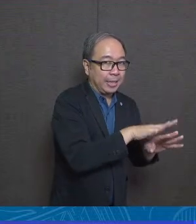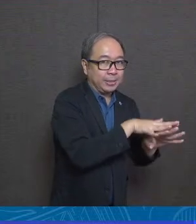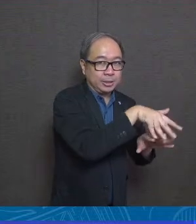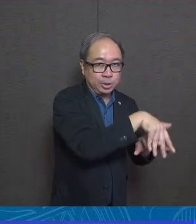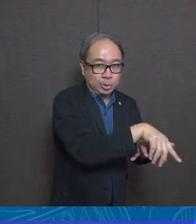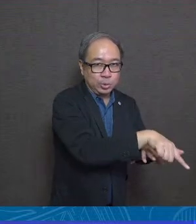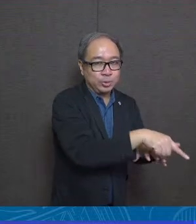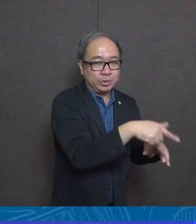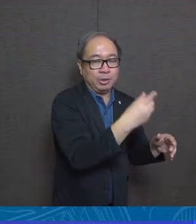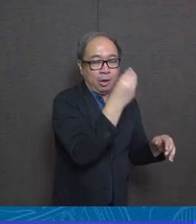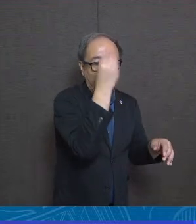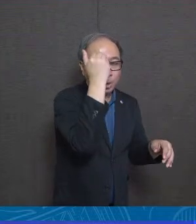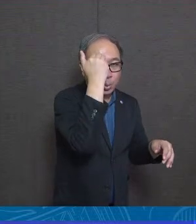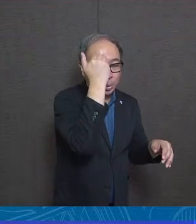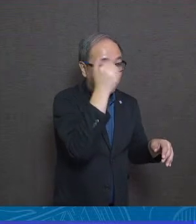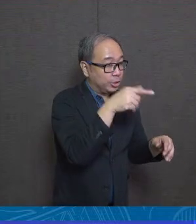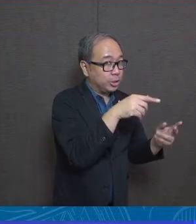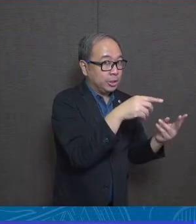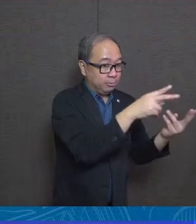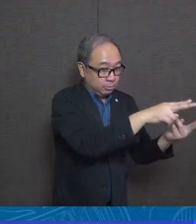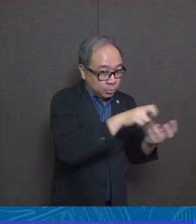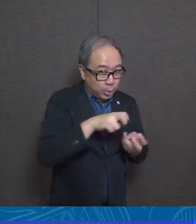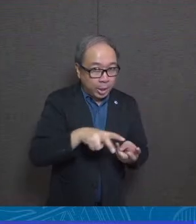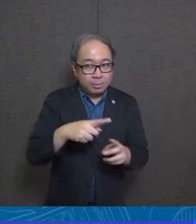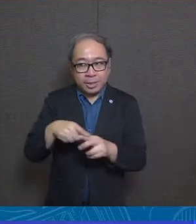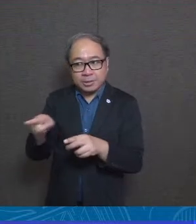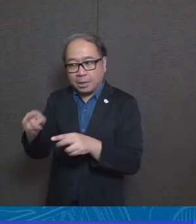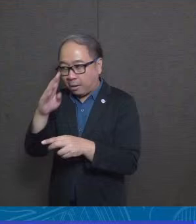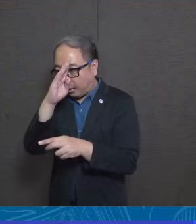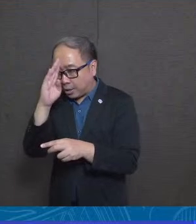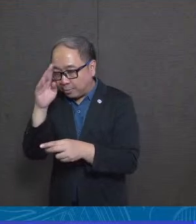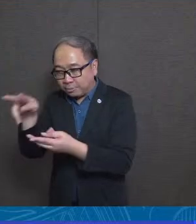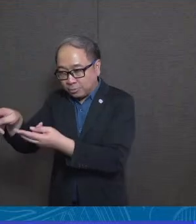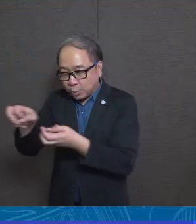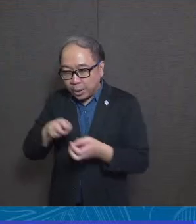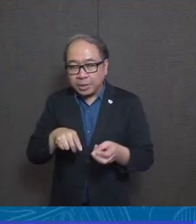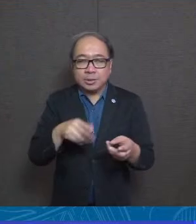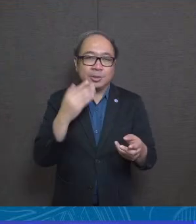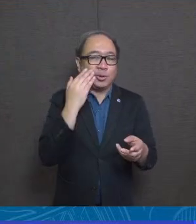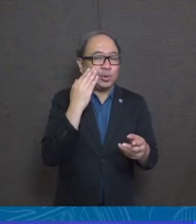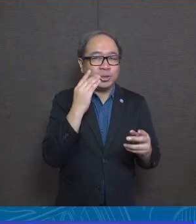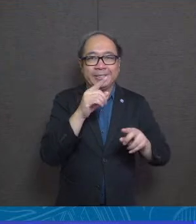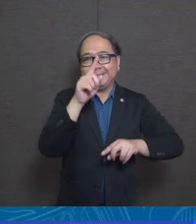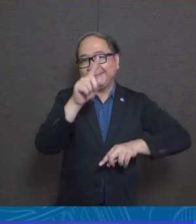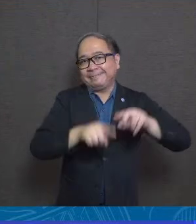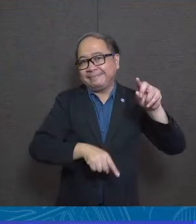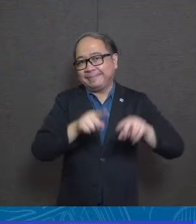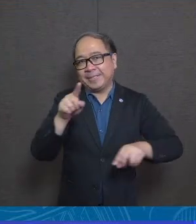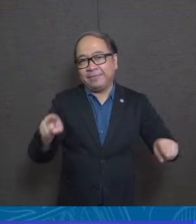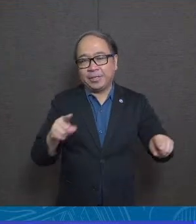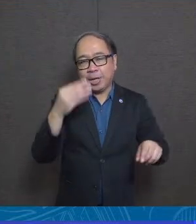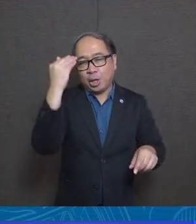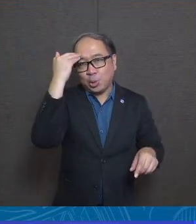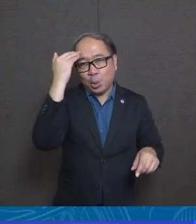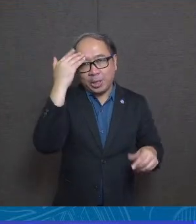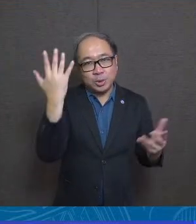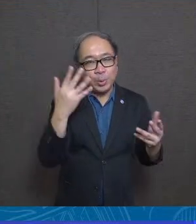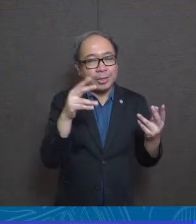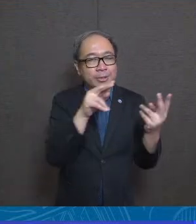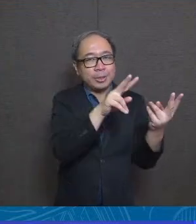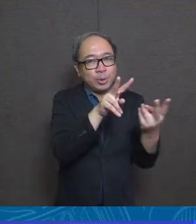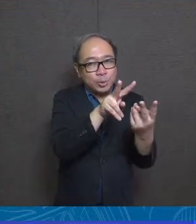knowledge systems, and recognizing the richness of these knowledge systems. So open science, as defined in